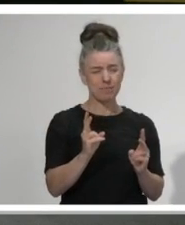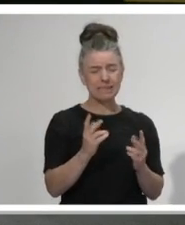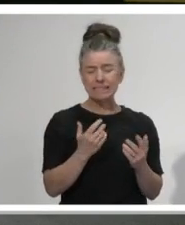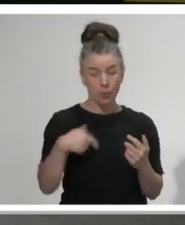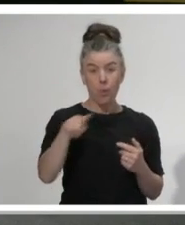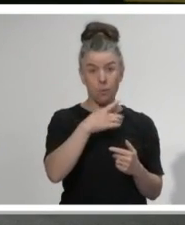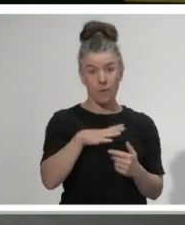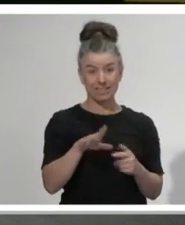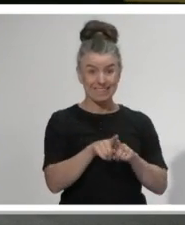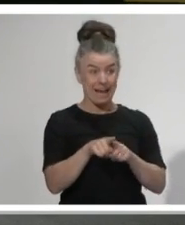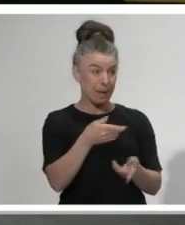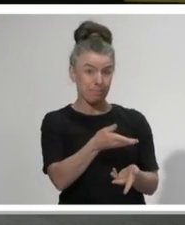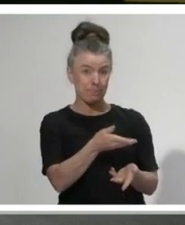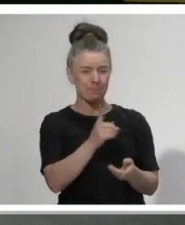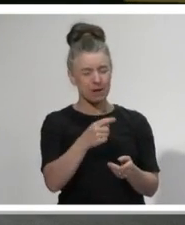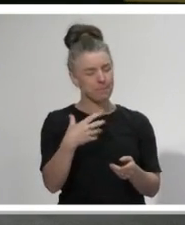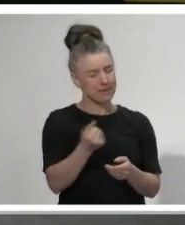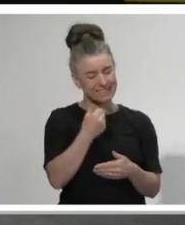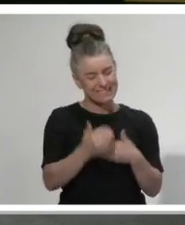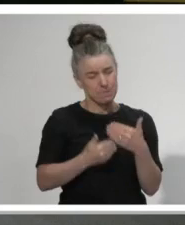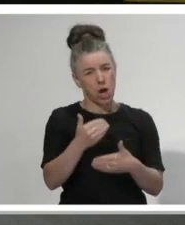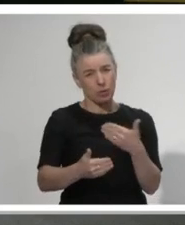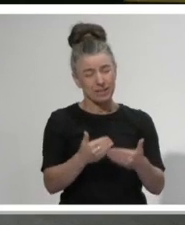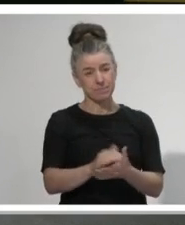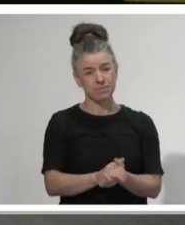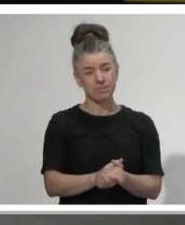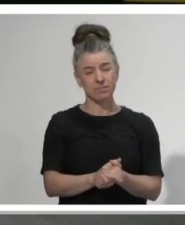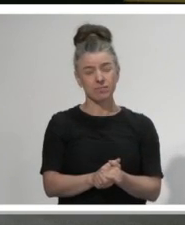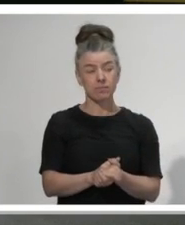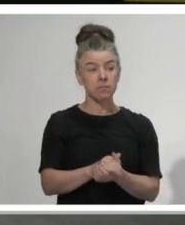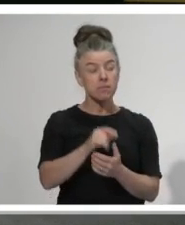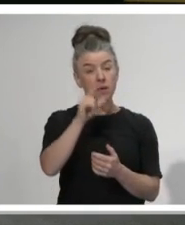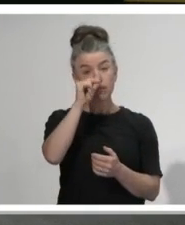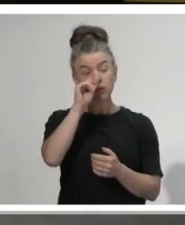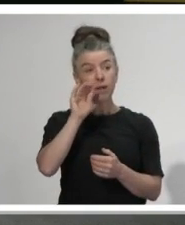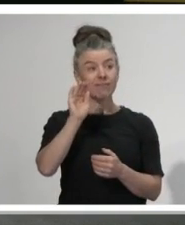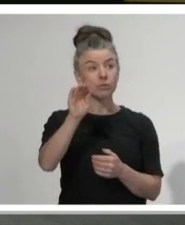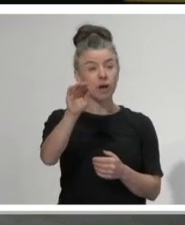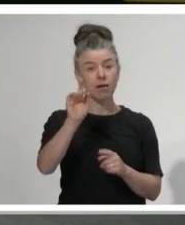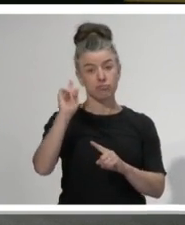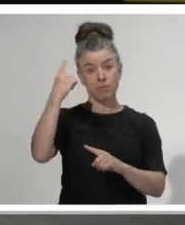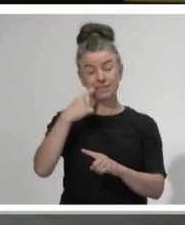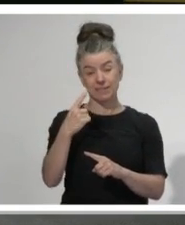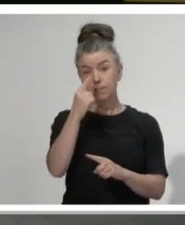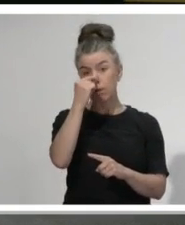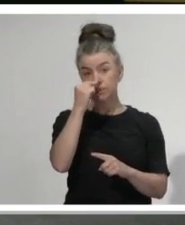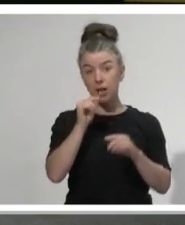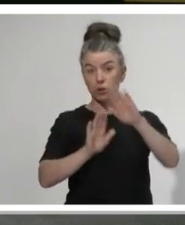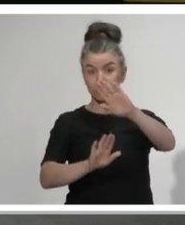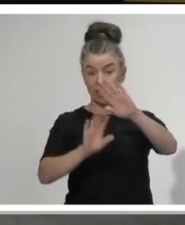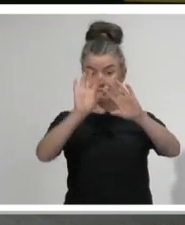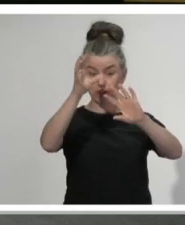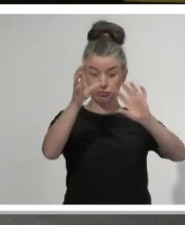3. As the Prime Minister said yesterday, we haven't ruled out the possibility in the future that there could be regional differences, but for